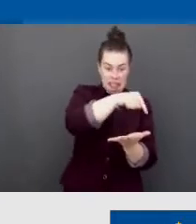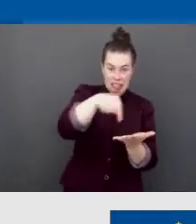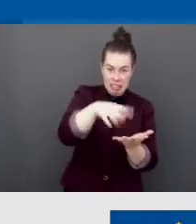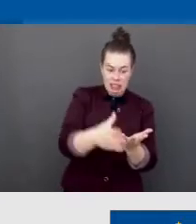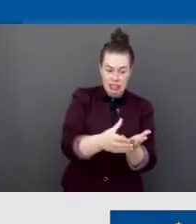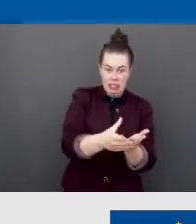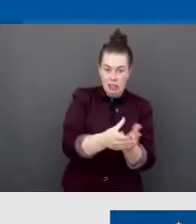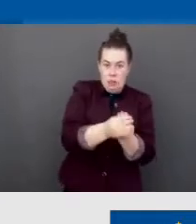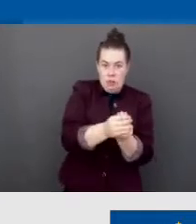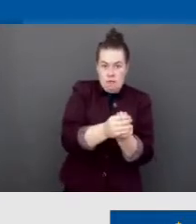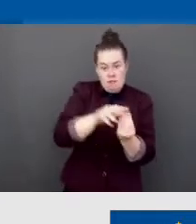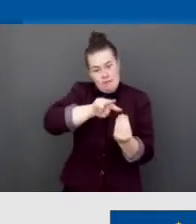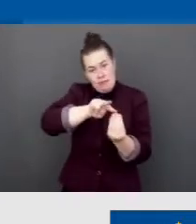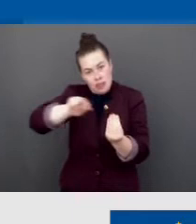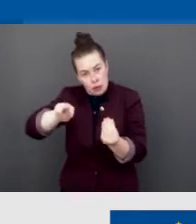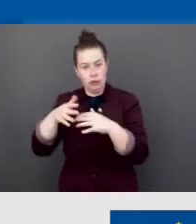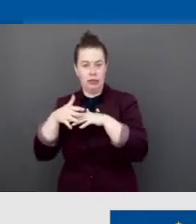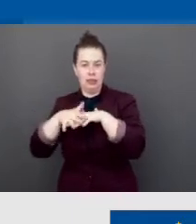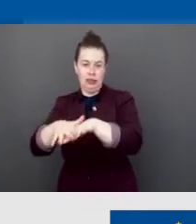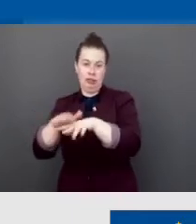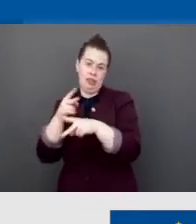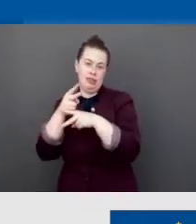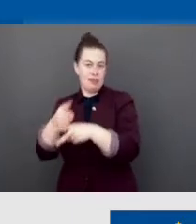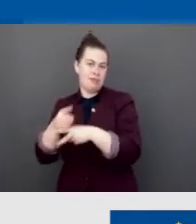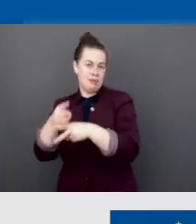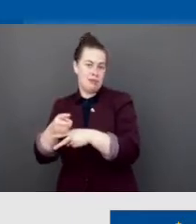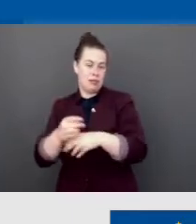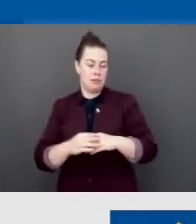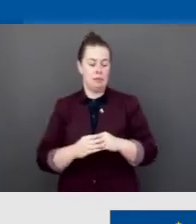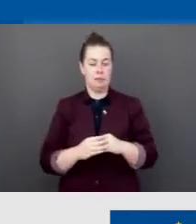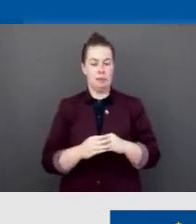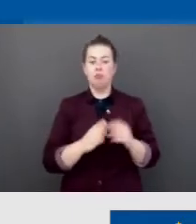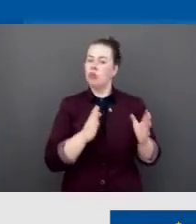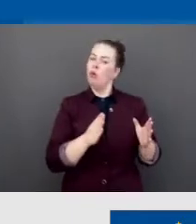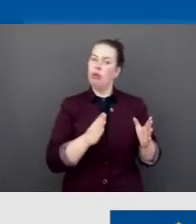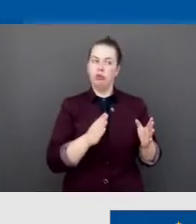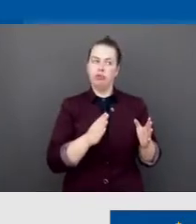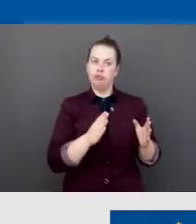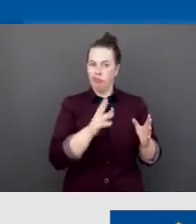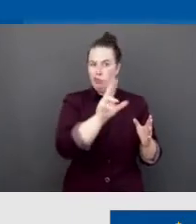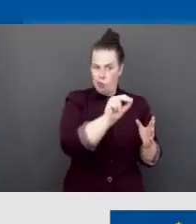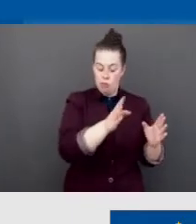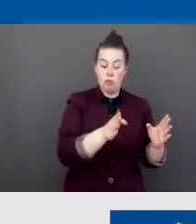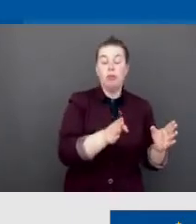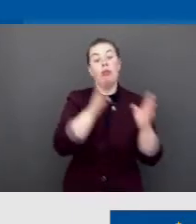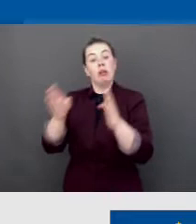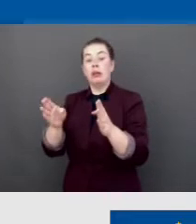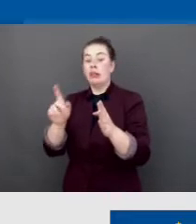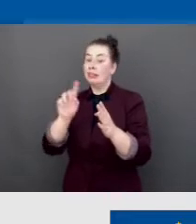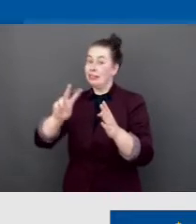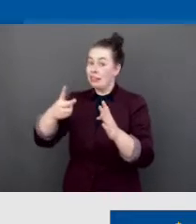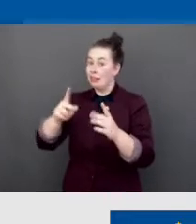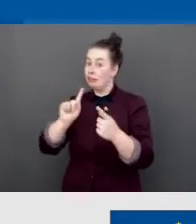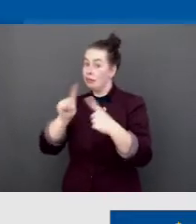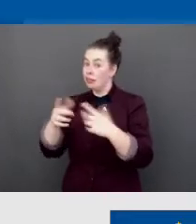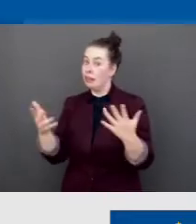galaxy composed by parts of several domains. The second answer is really yes. What we know now is